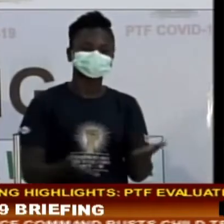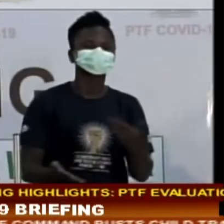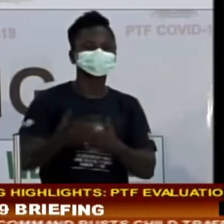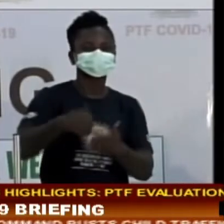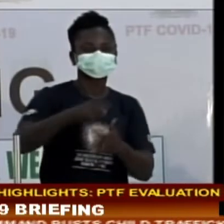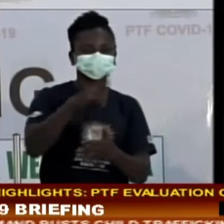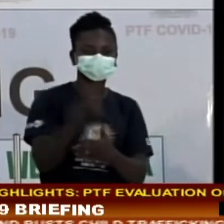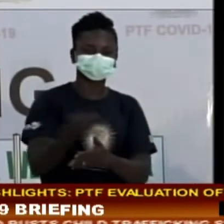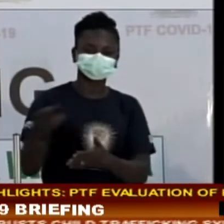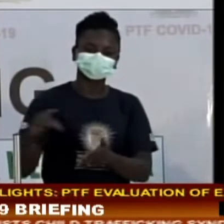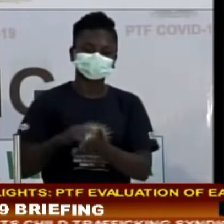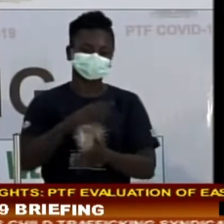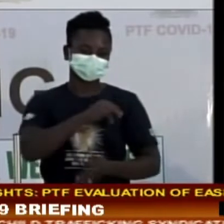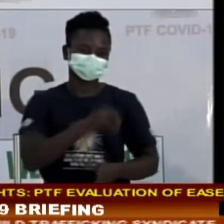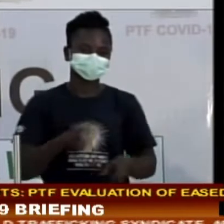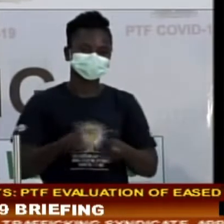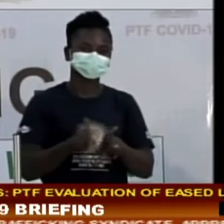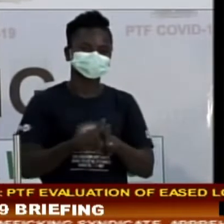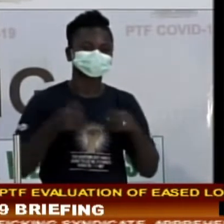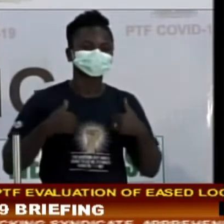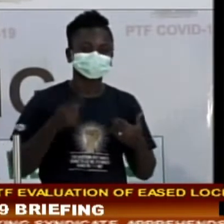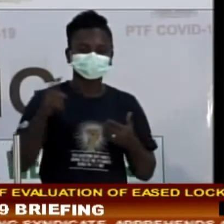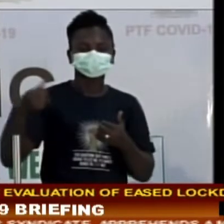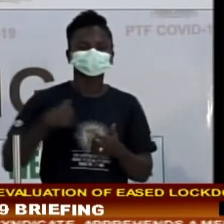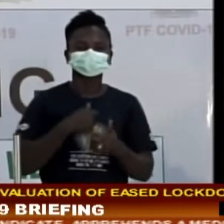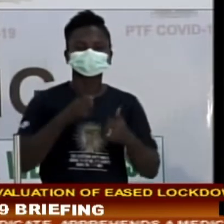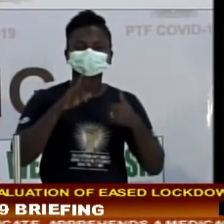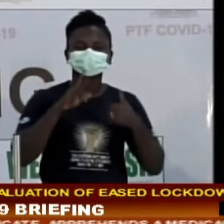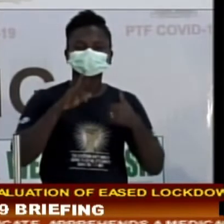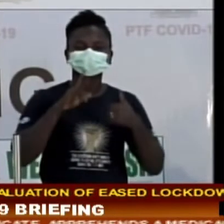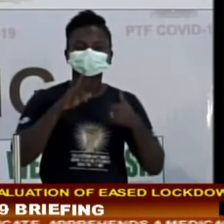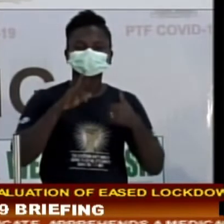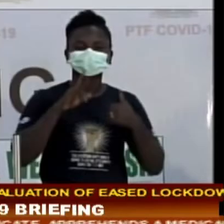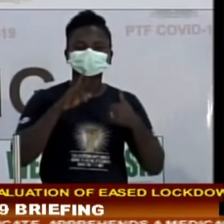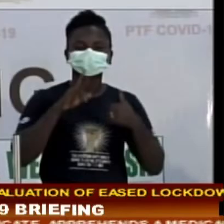like I point out we are broadcasting over